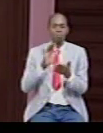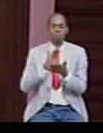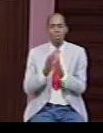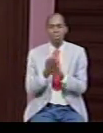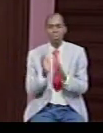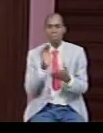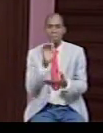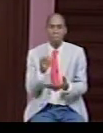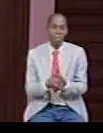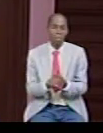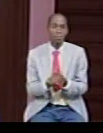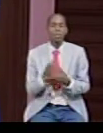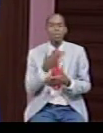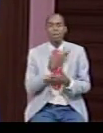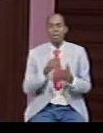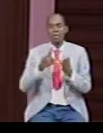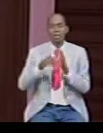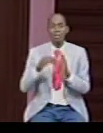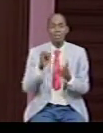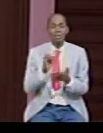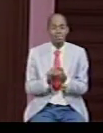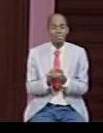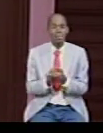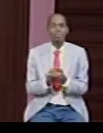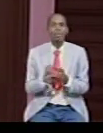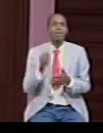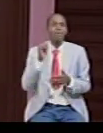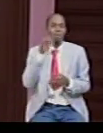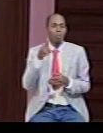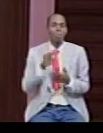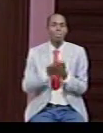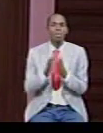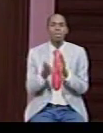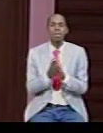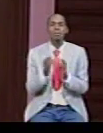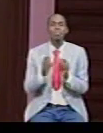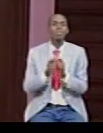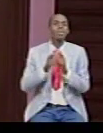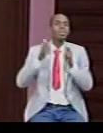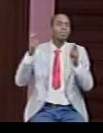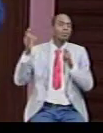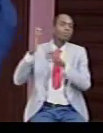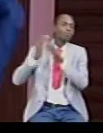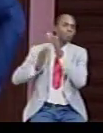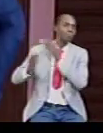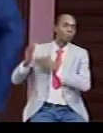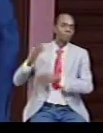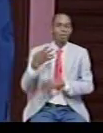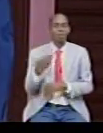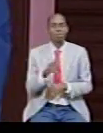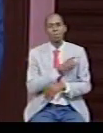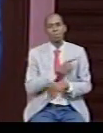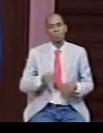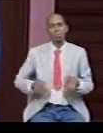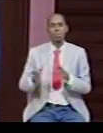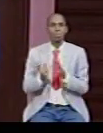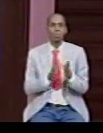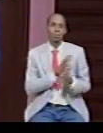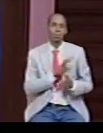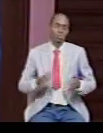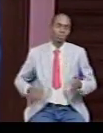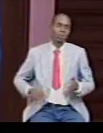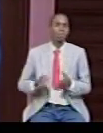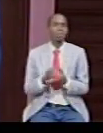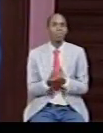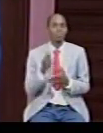she became one of the great, great ancestresses of the Lord Jesus Christ. Look